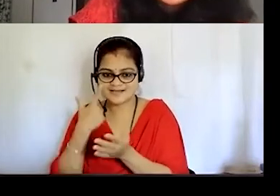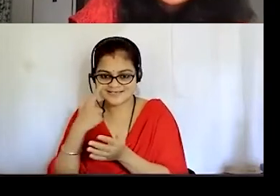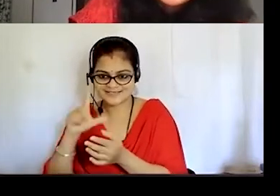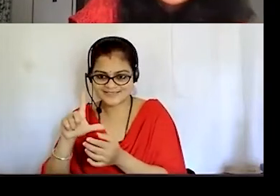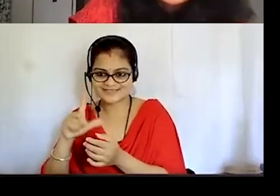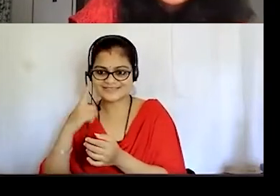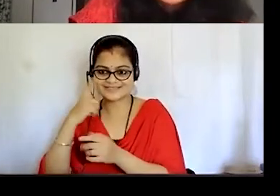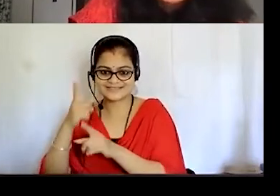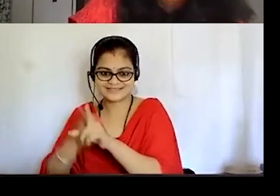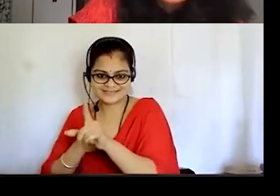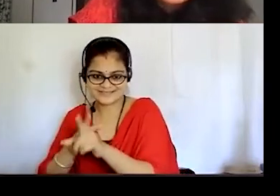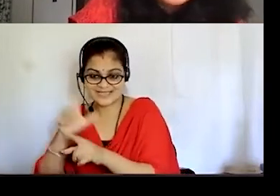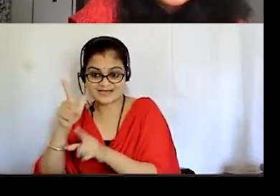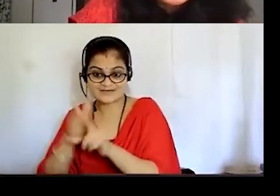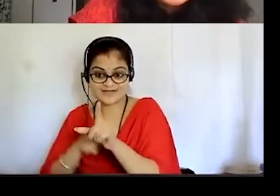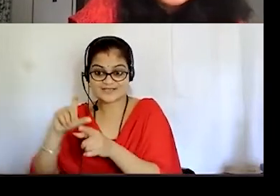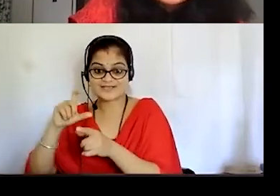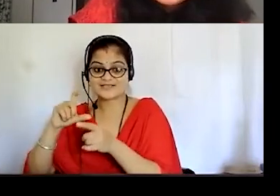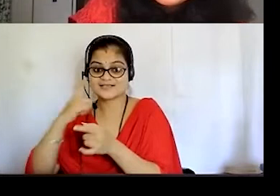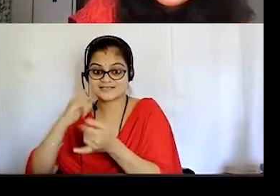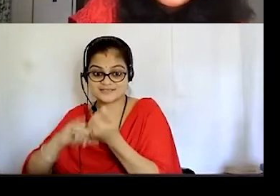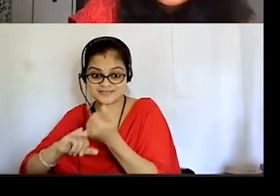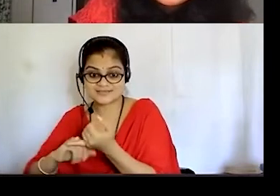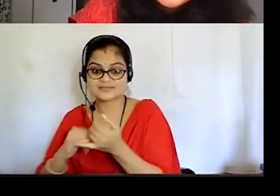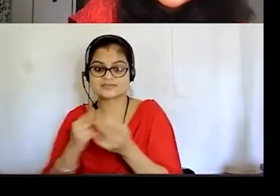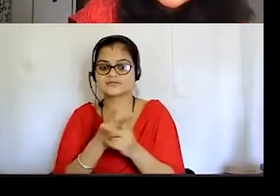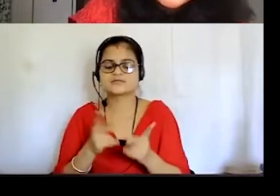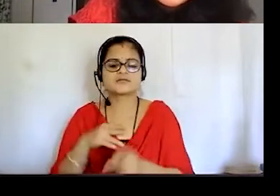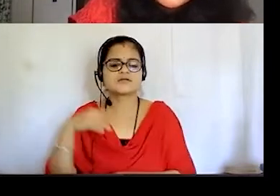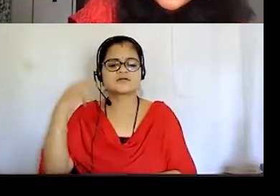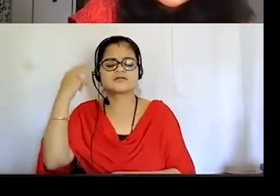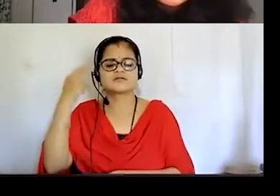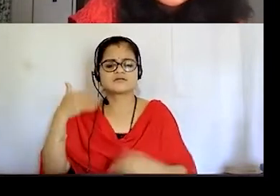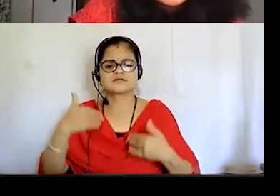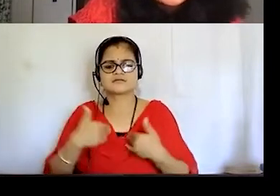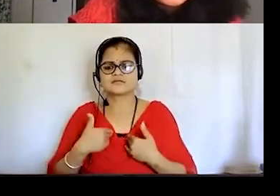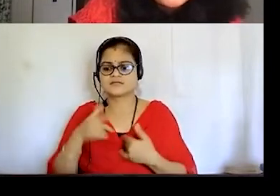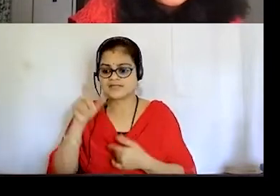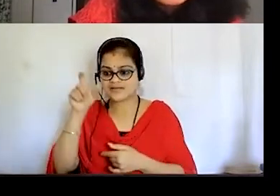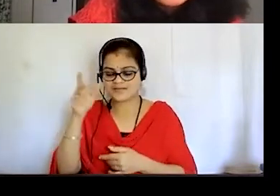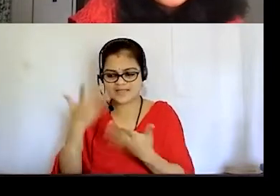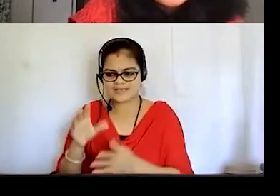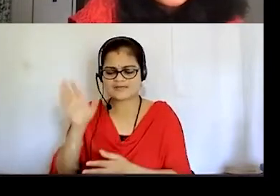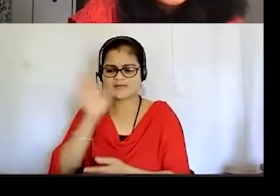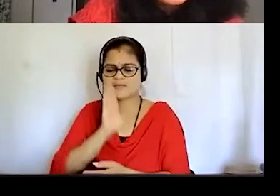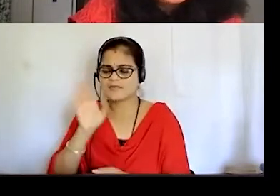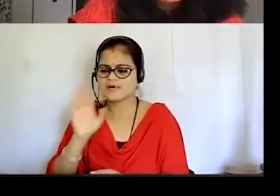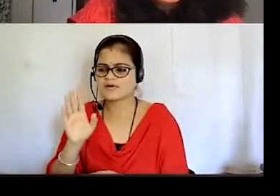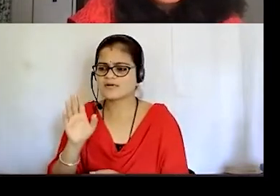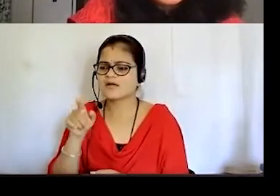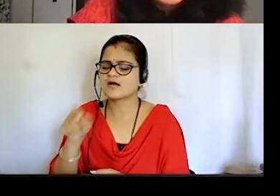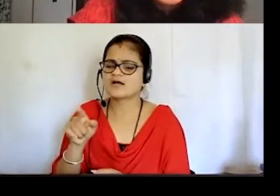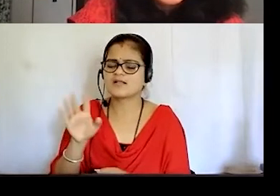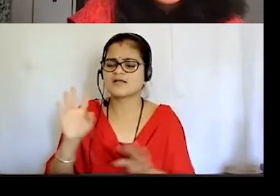fundamental attraction and draw over us. There is really no reason why a particular song matters. It